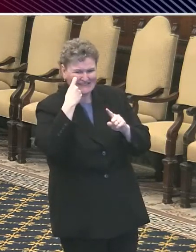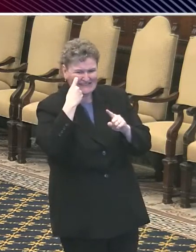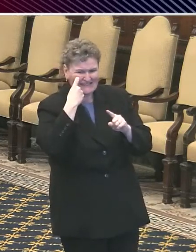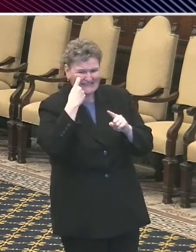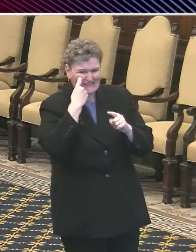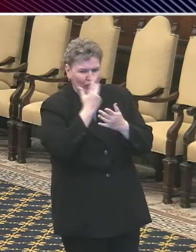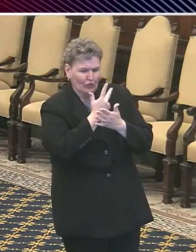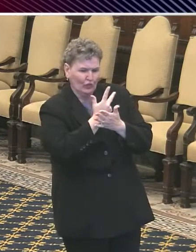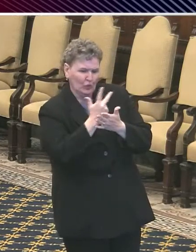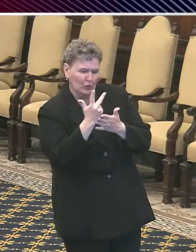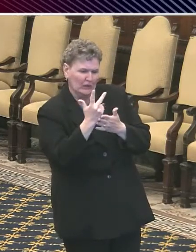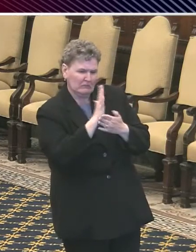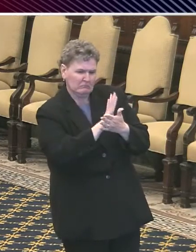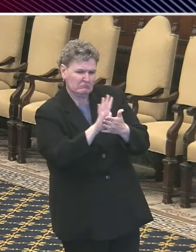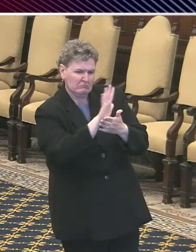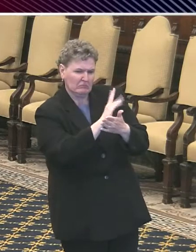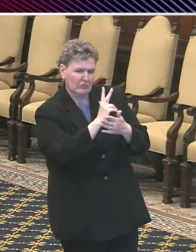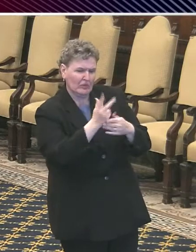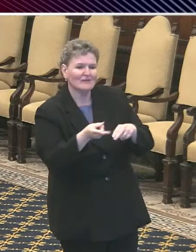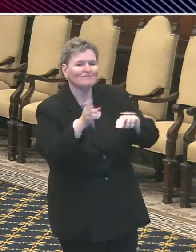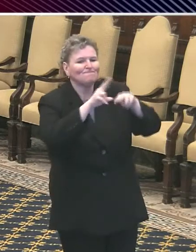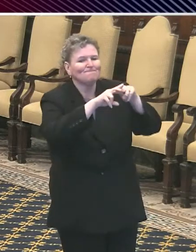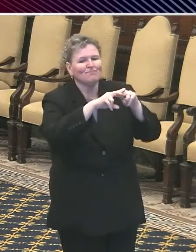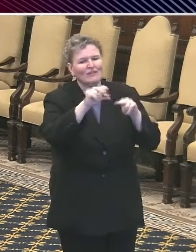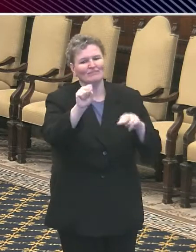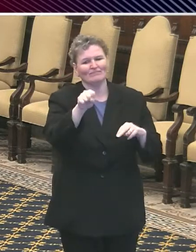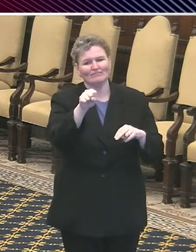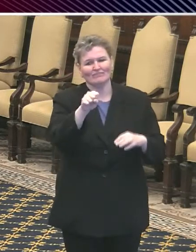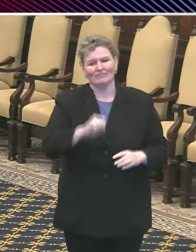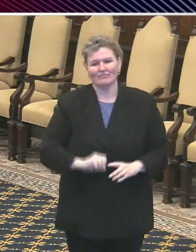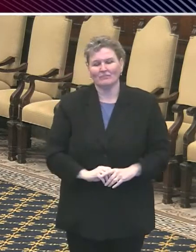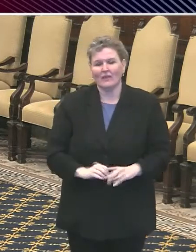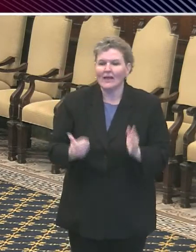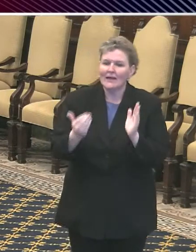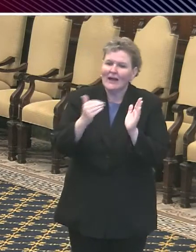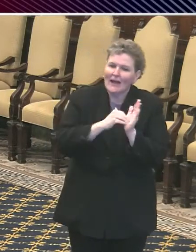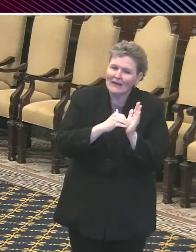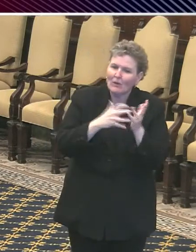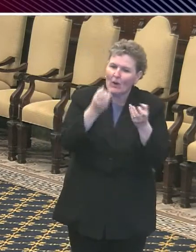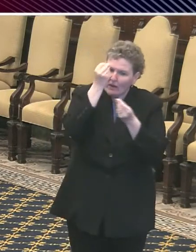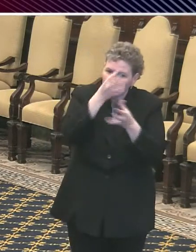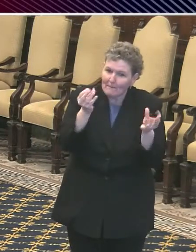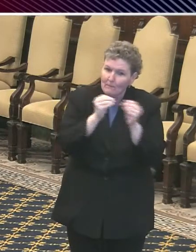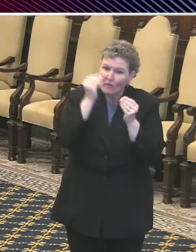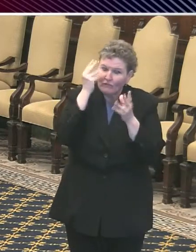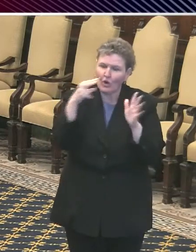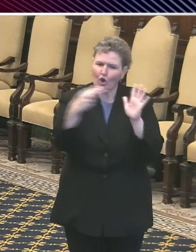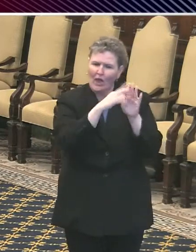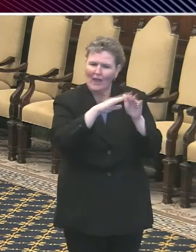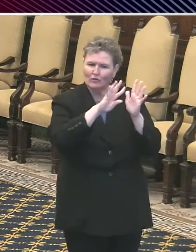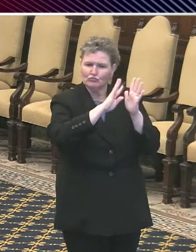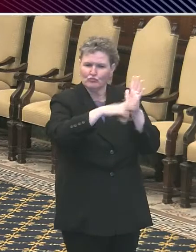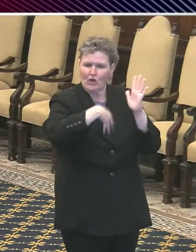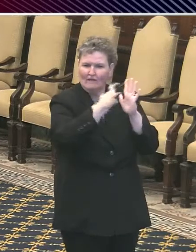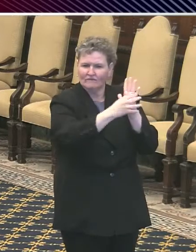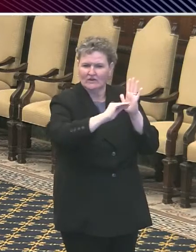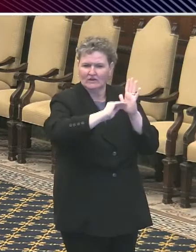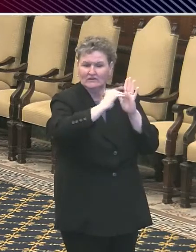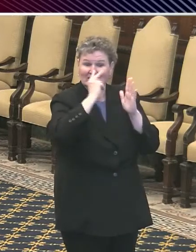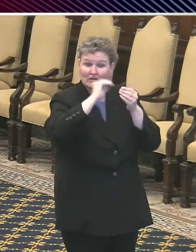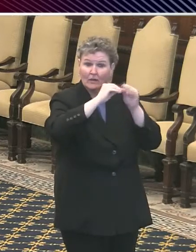homes. And you can clearly see that that's going in the downward direction. Likewise, in the city jail, we're making progress. We've had 0 new inmates